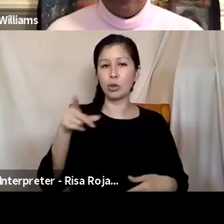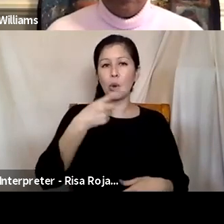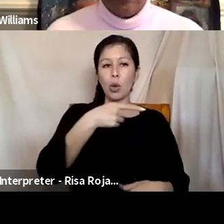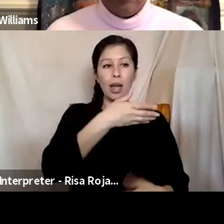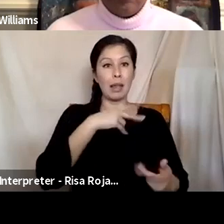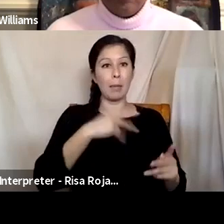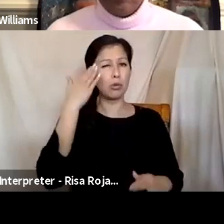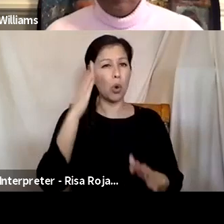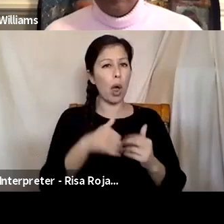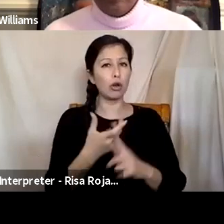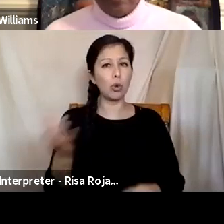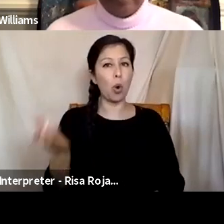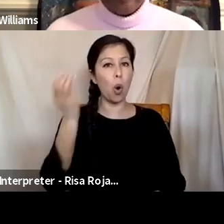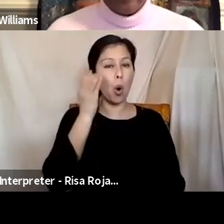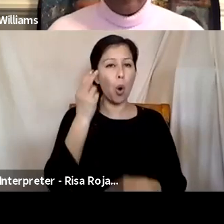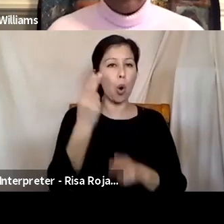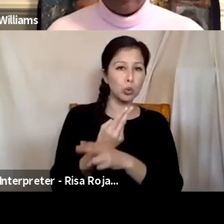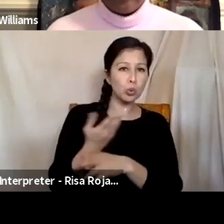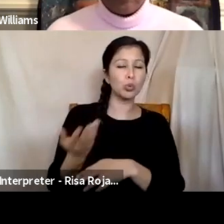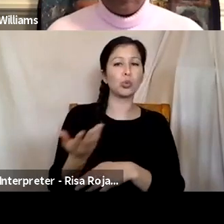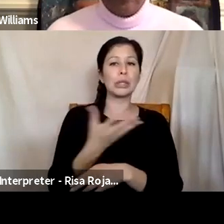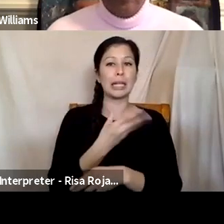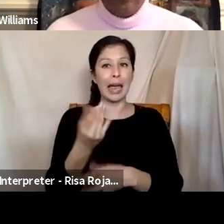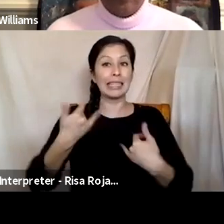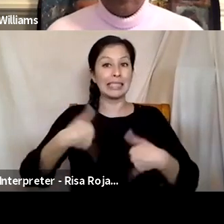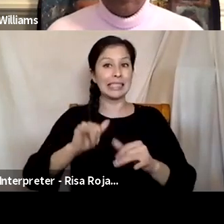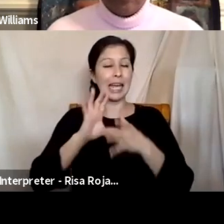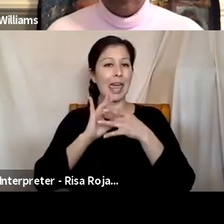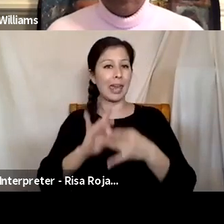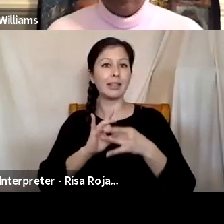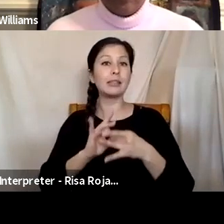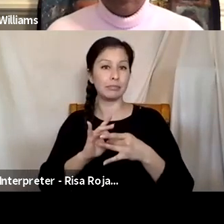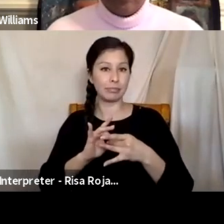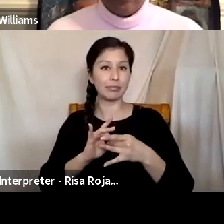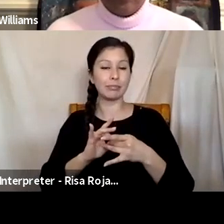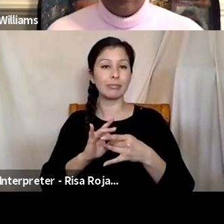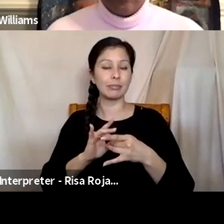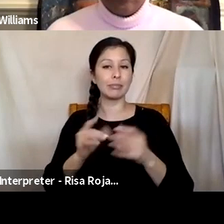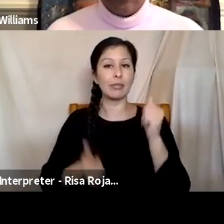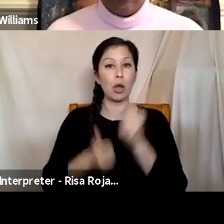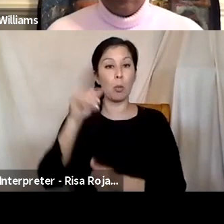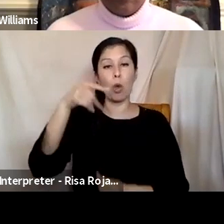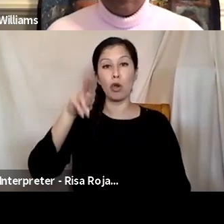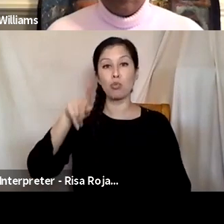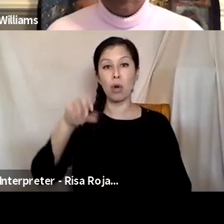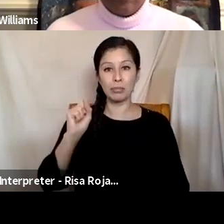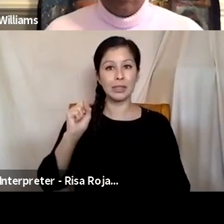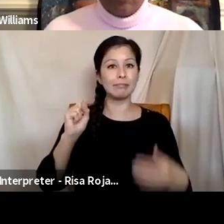how to hold the phone, use the phone, and still connect. Most other